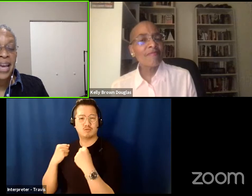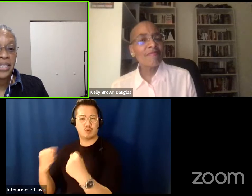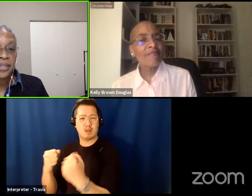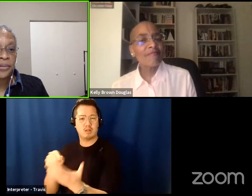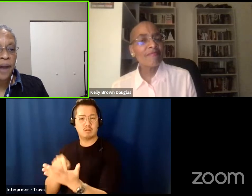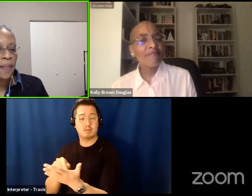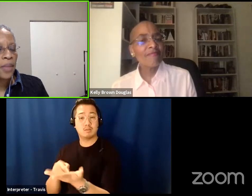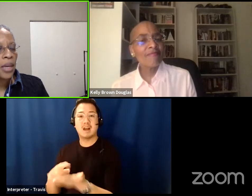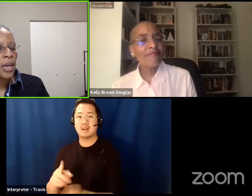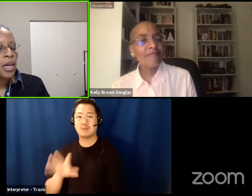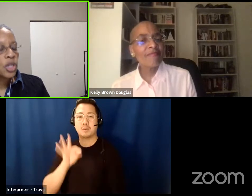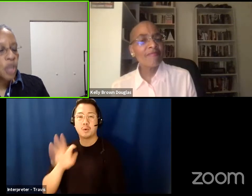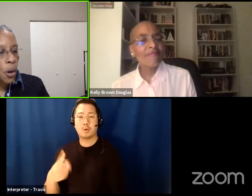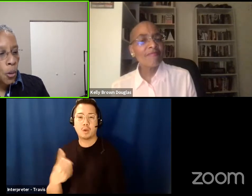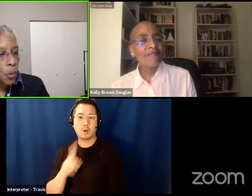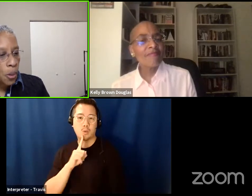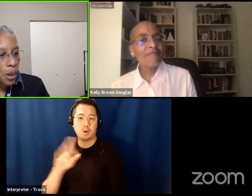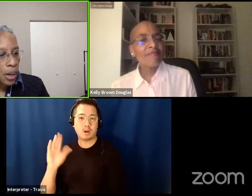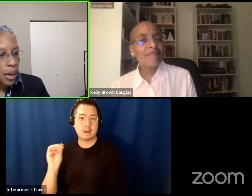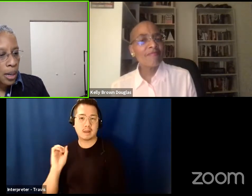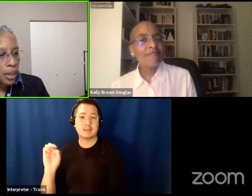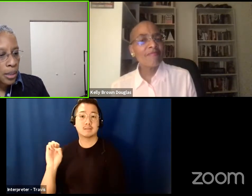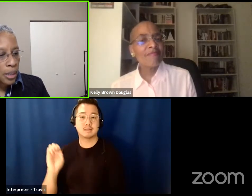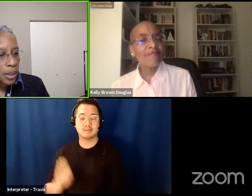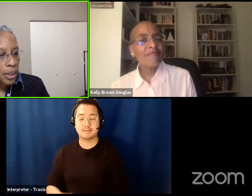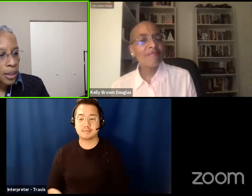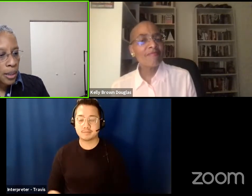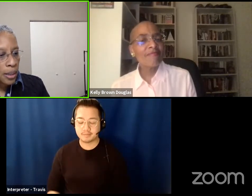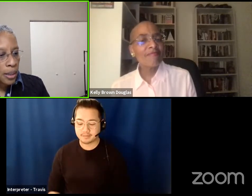real case, right? So